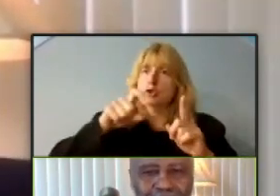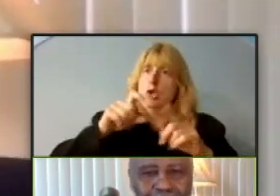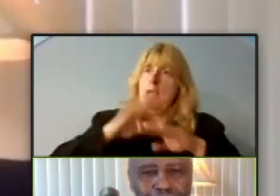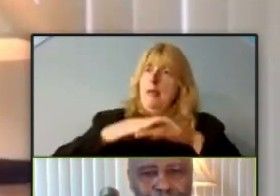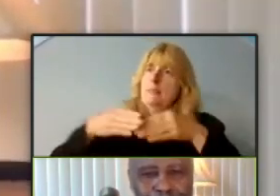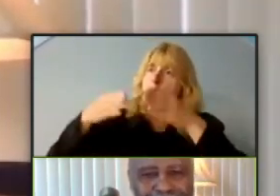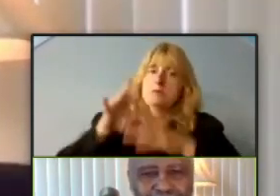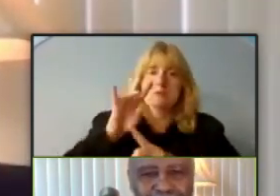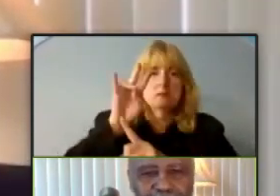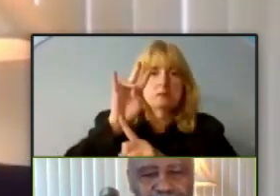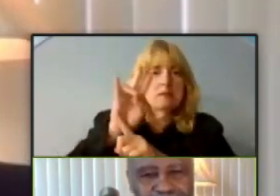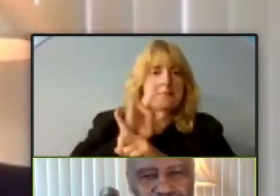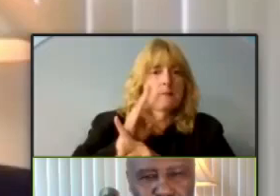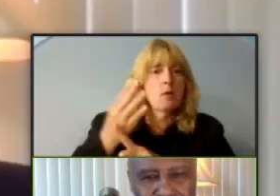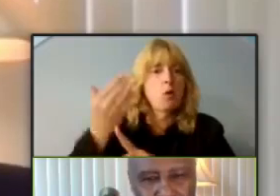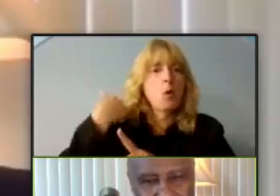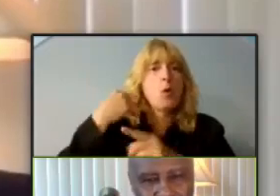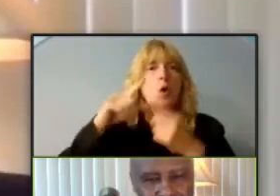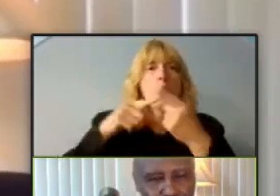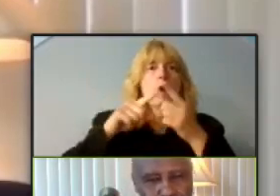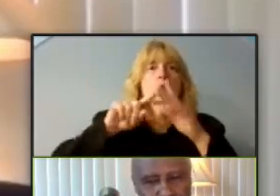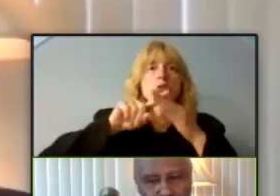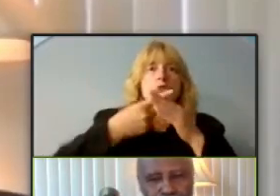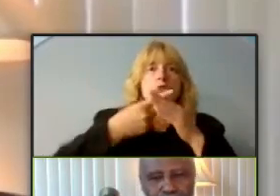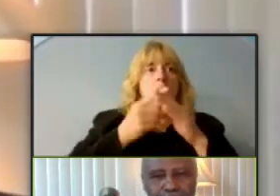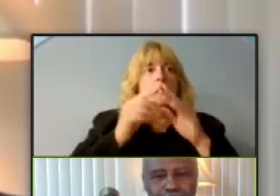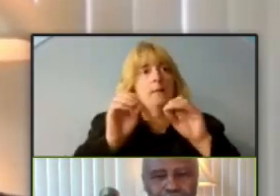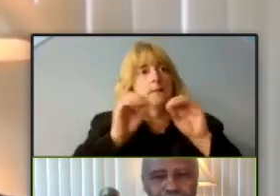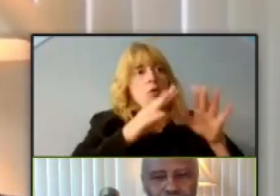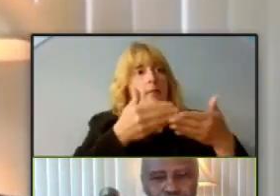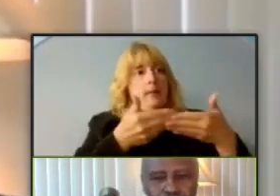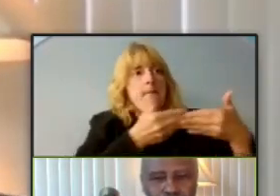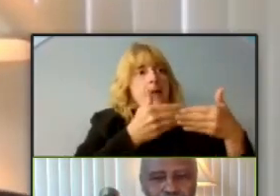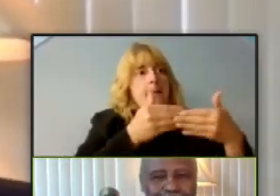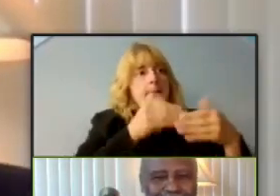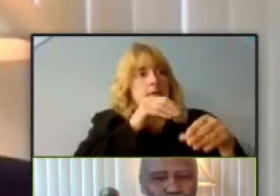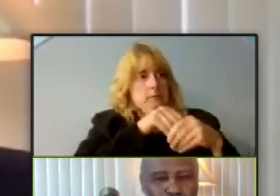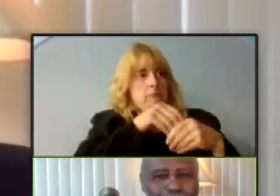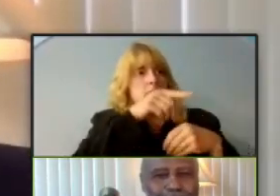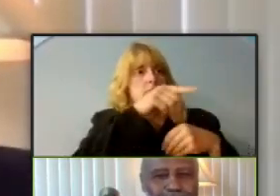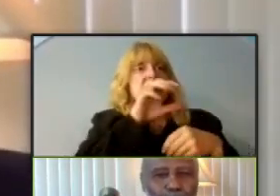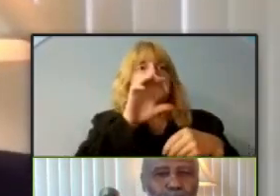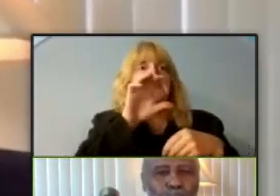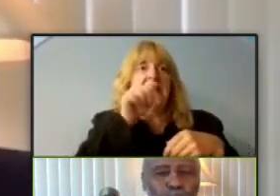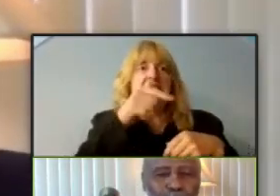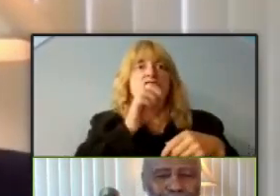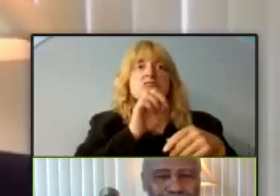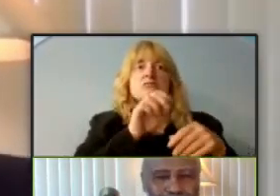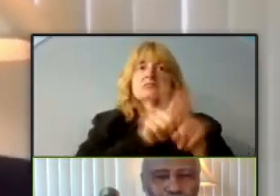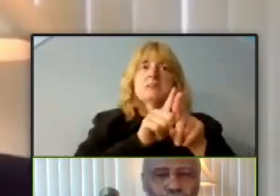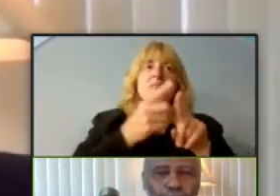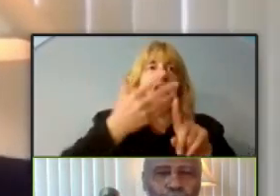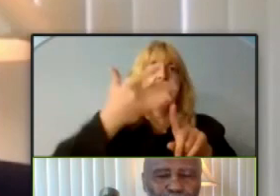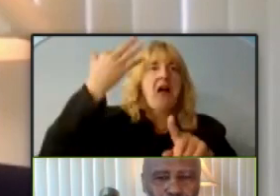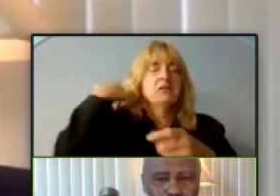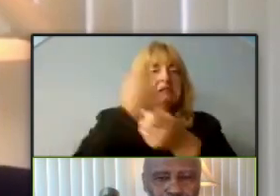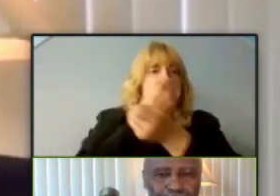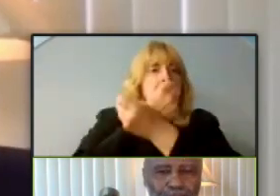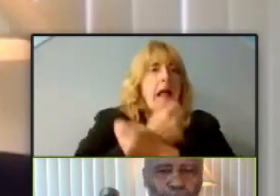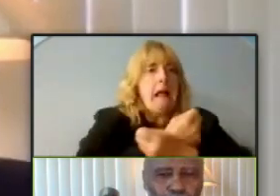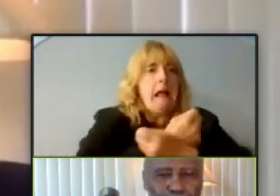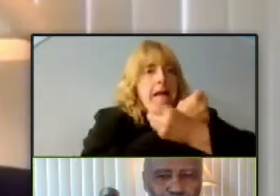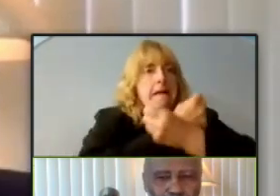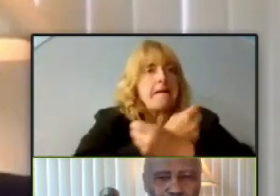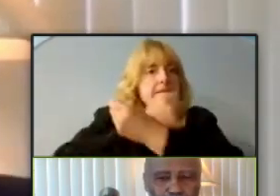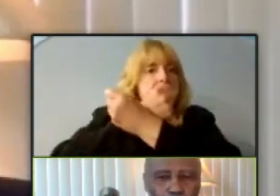they started caging these babies like we're in the street today. And that rage that we witnessed over